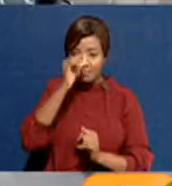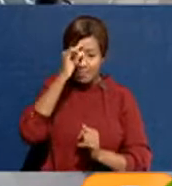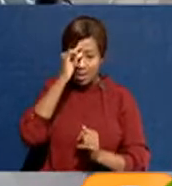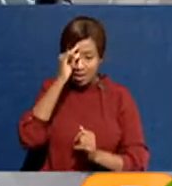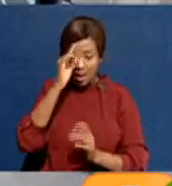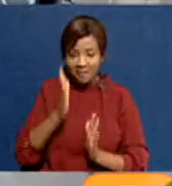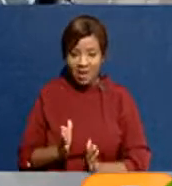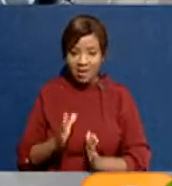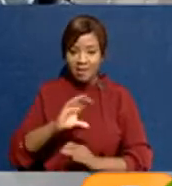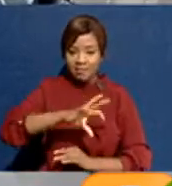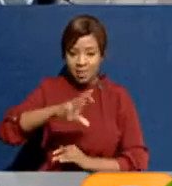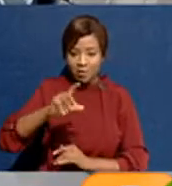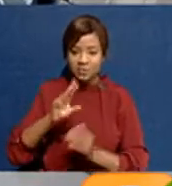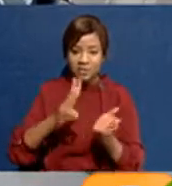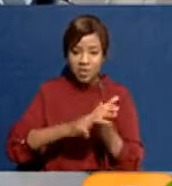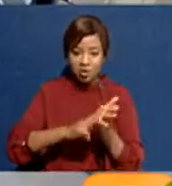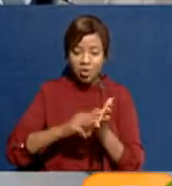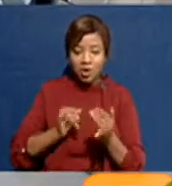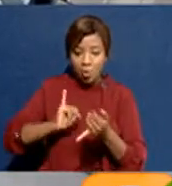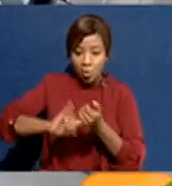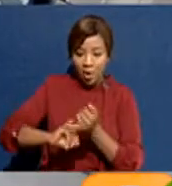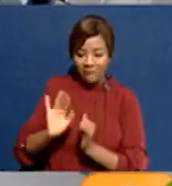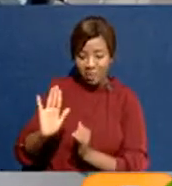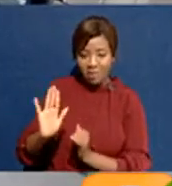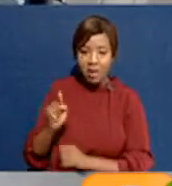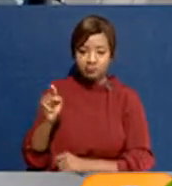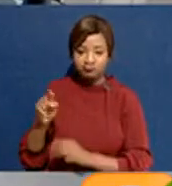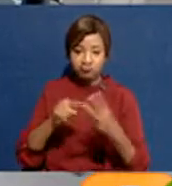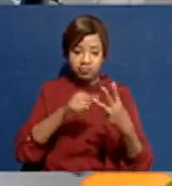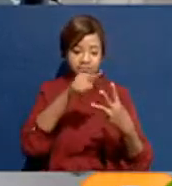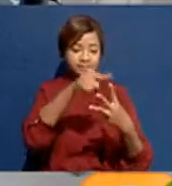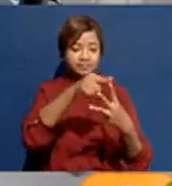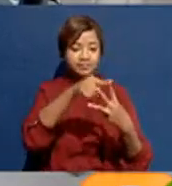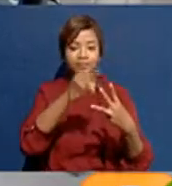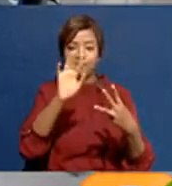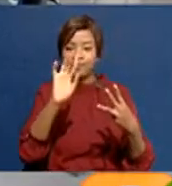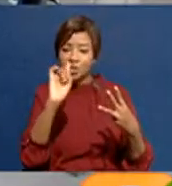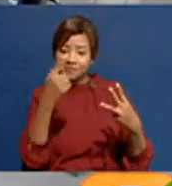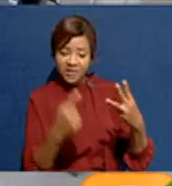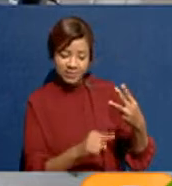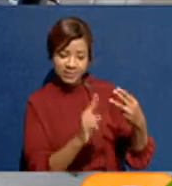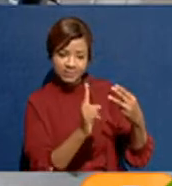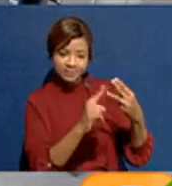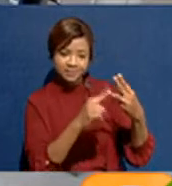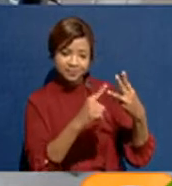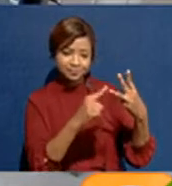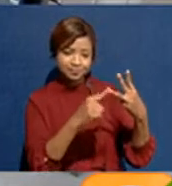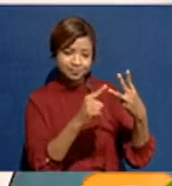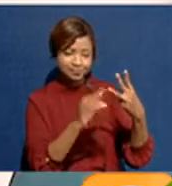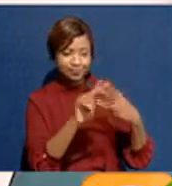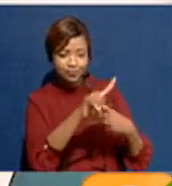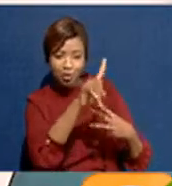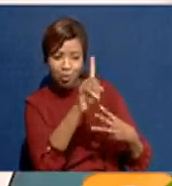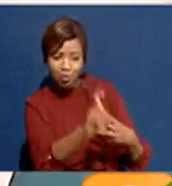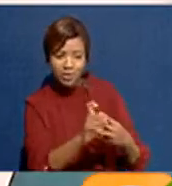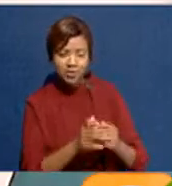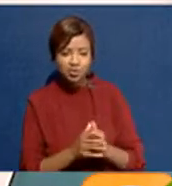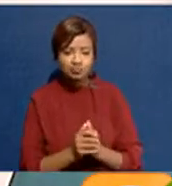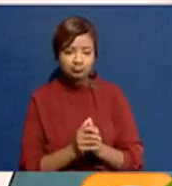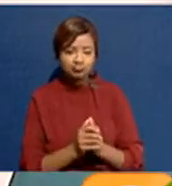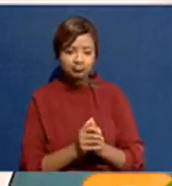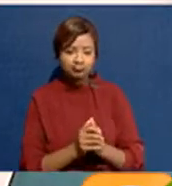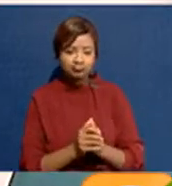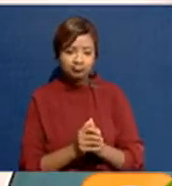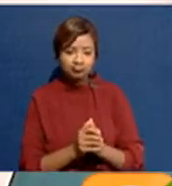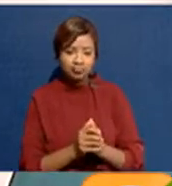conversation. Dr. Christine, let me begin with you. And let's kind of start in laying the ground for why immunization